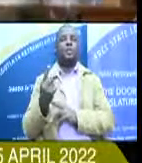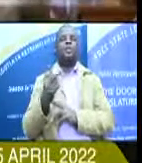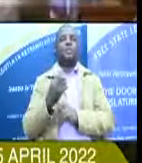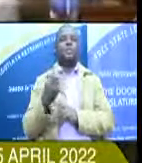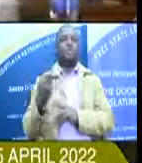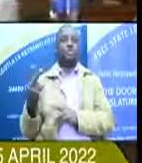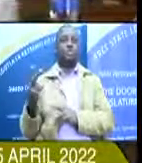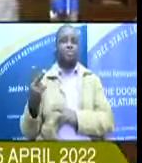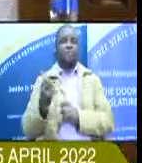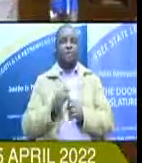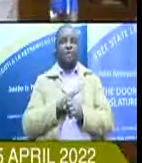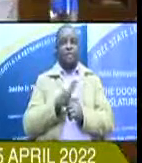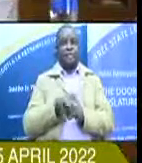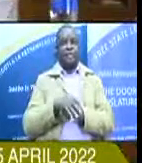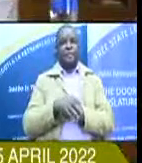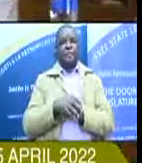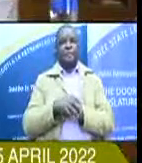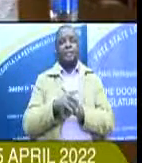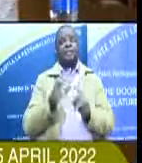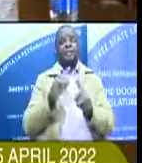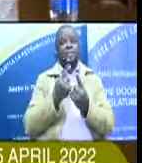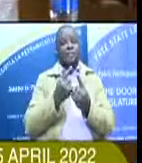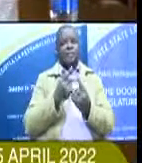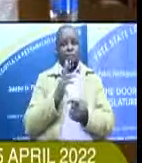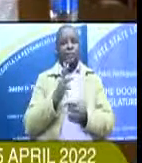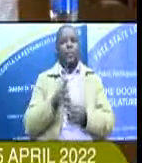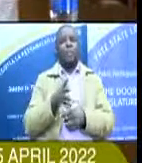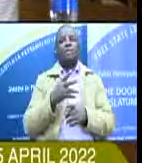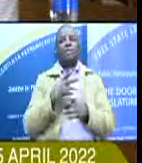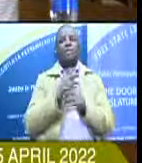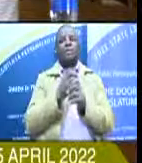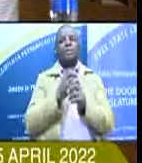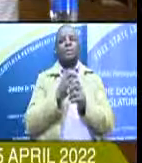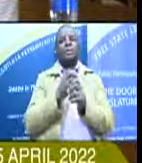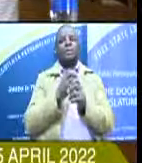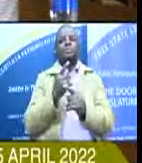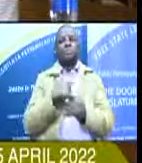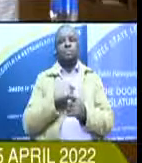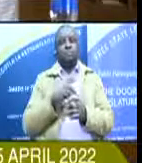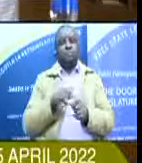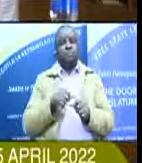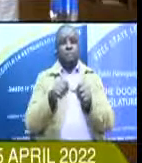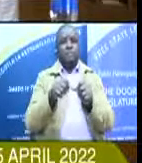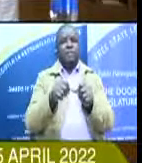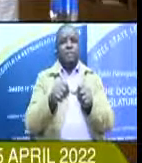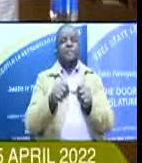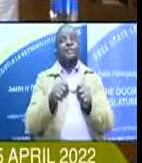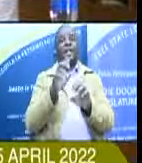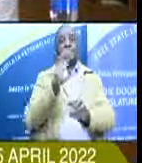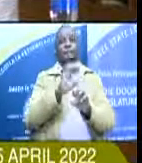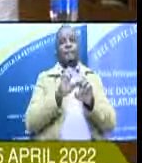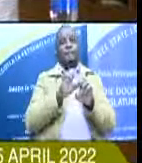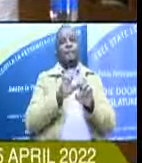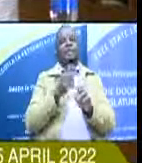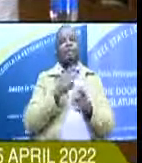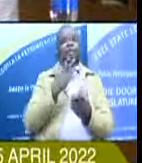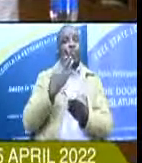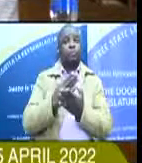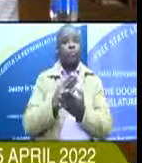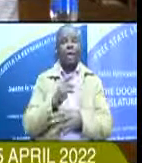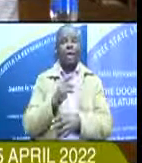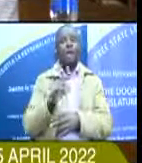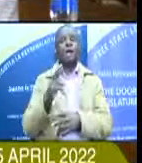to the COVID-19 pandemic. The department will focus on continuous quality improvement to ensure we are NHI